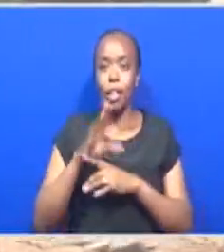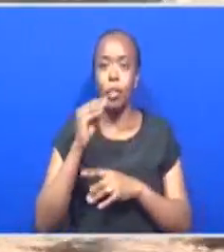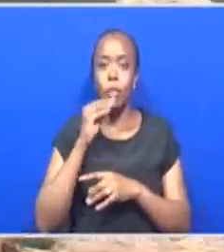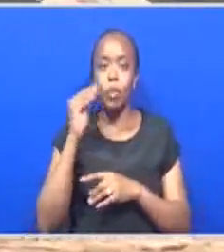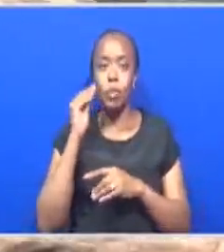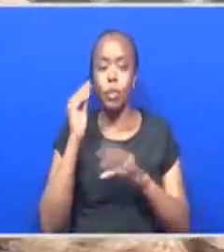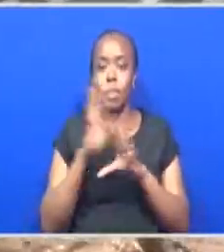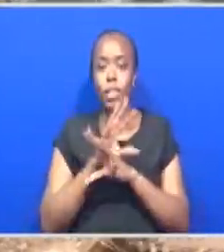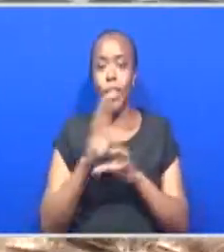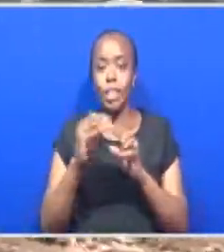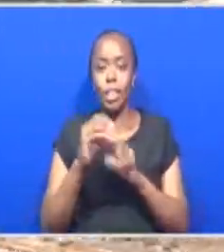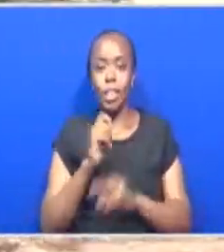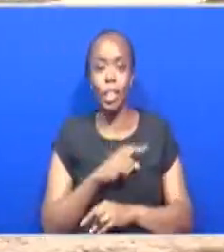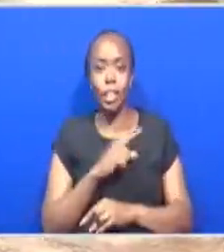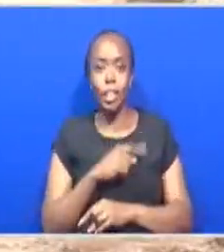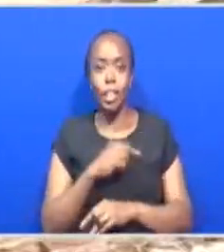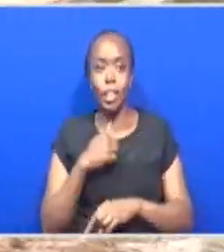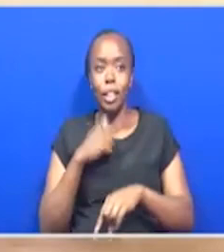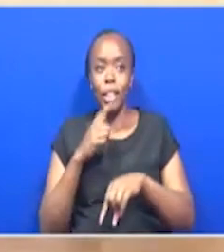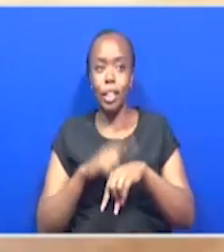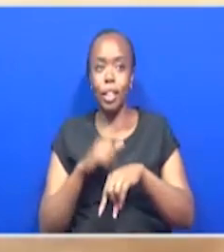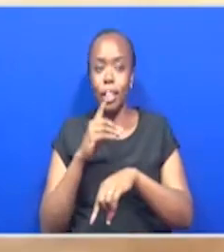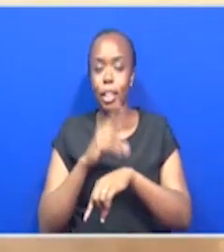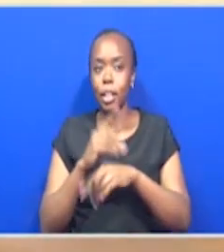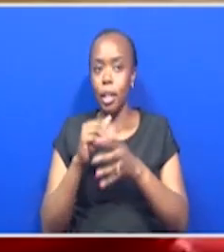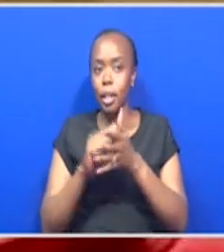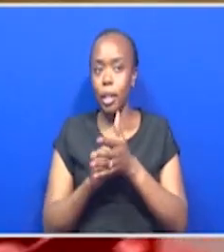fear until that fateful day.